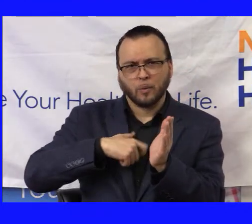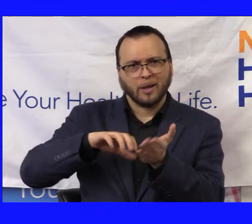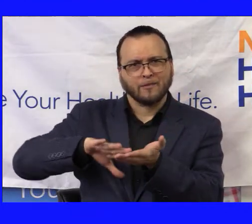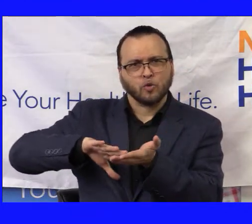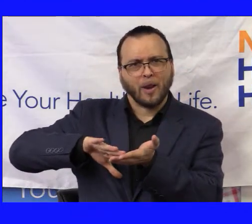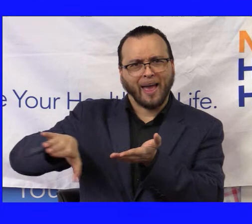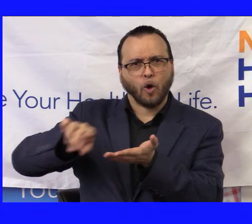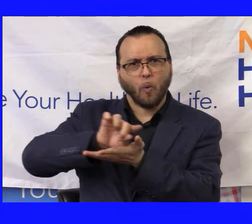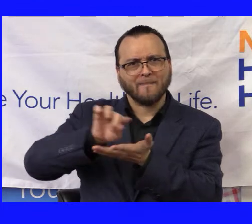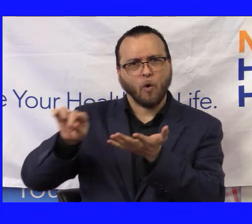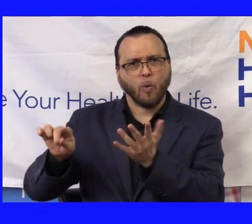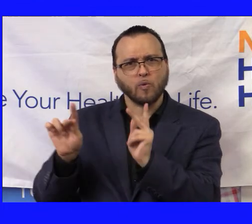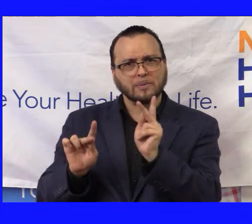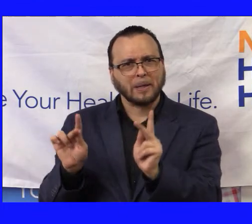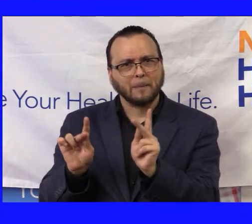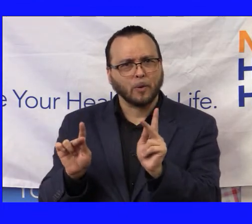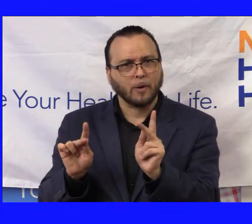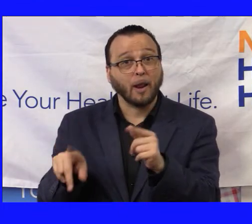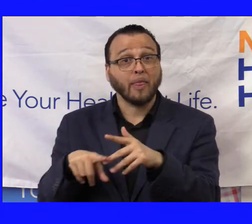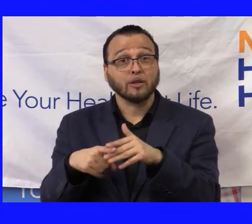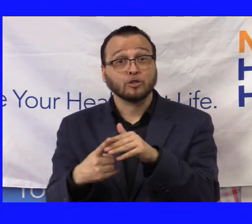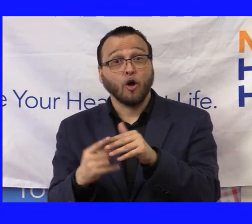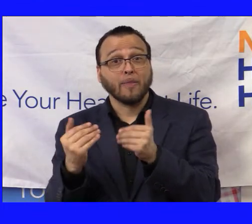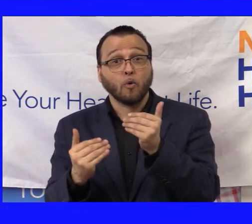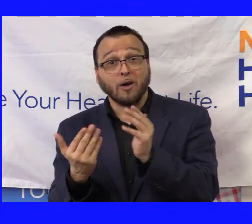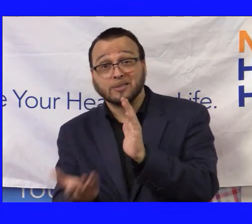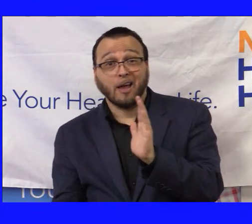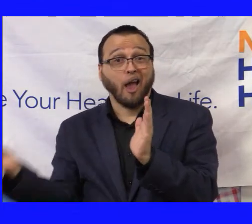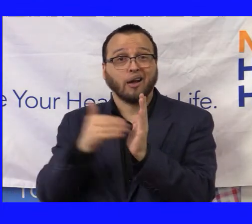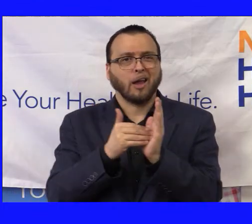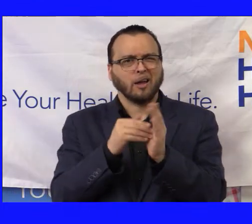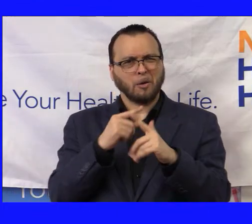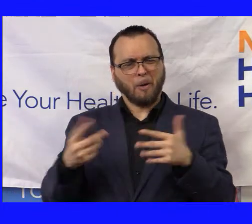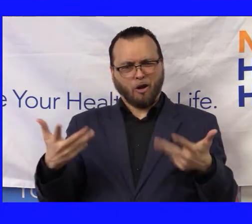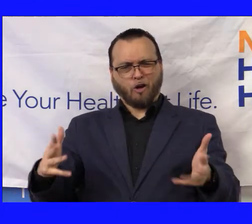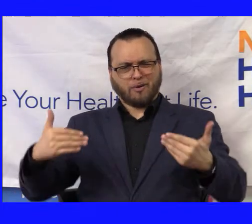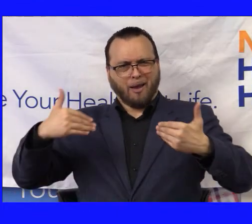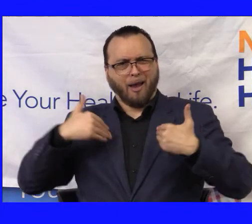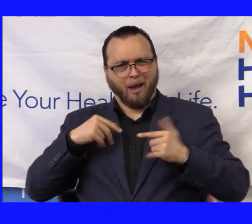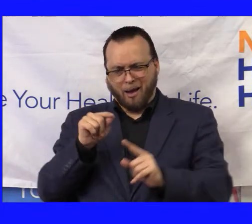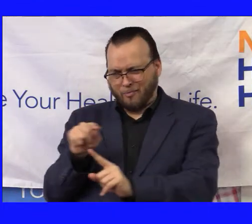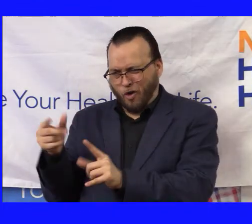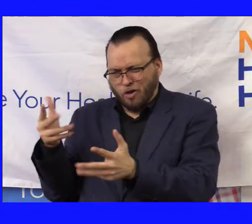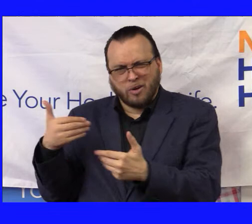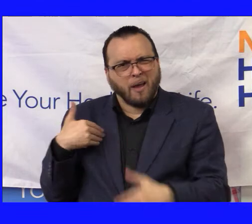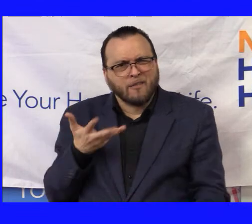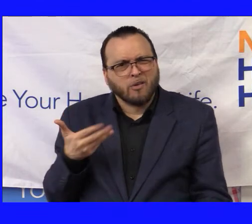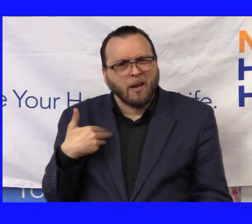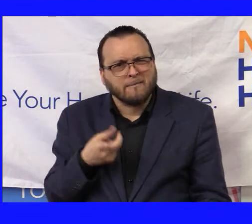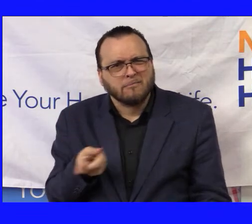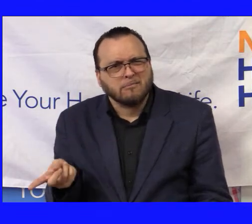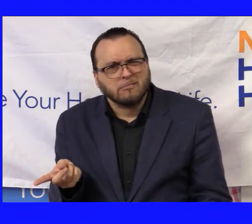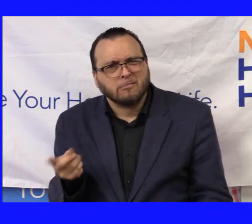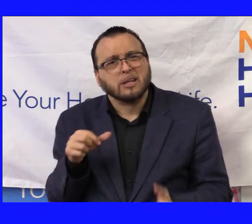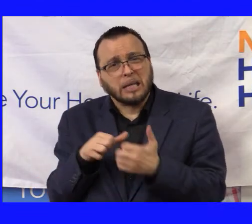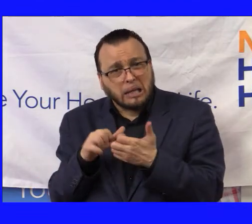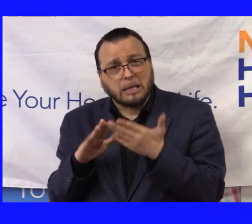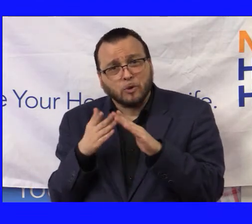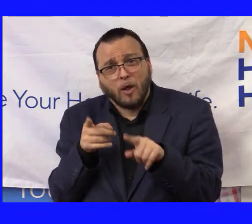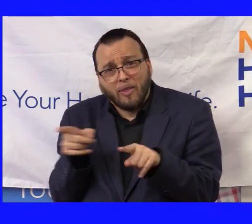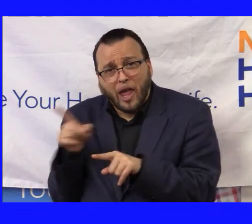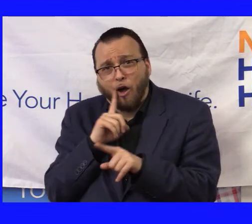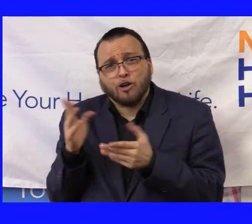people and then start that process over again when we have people that are working from the communities that they are serving. And that's a